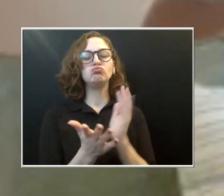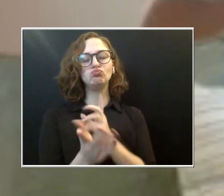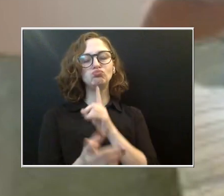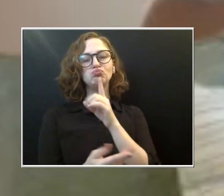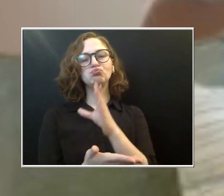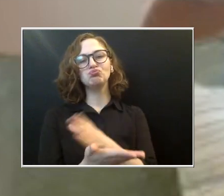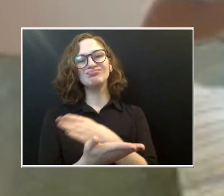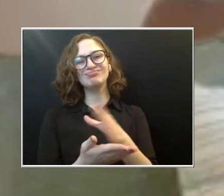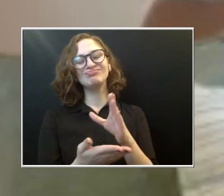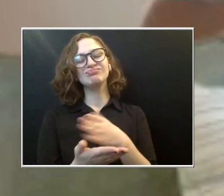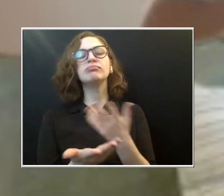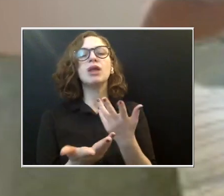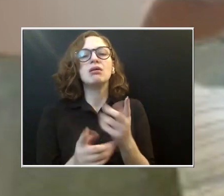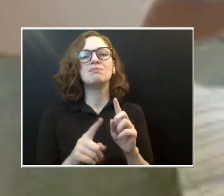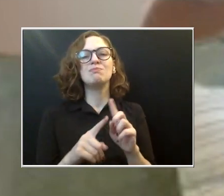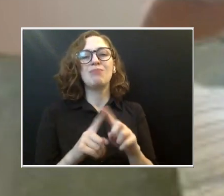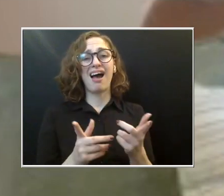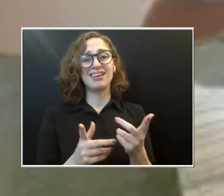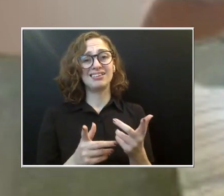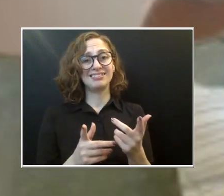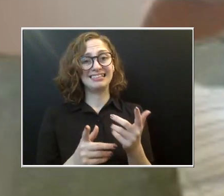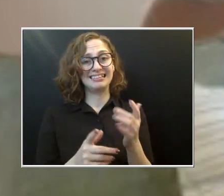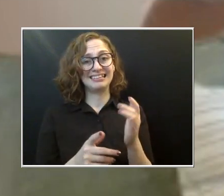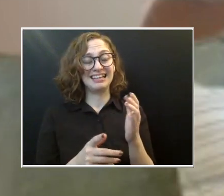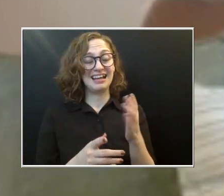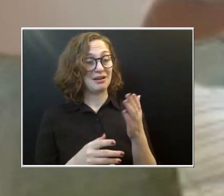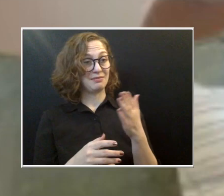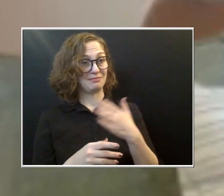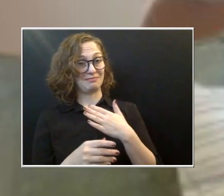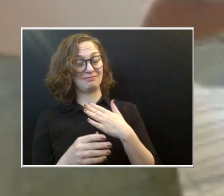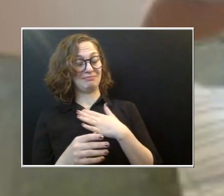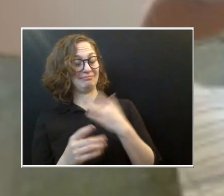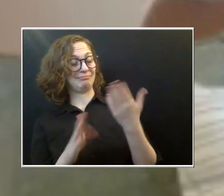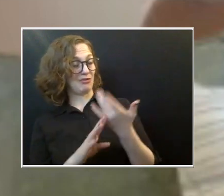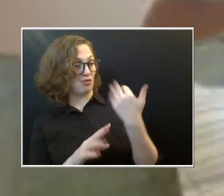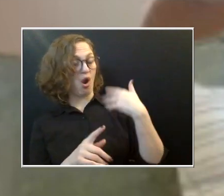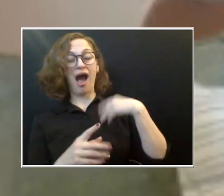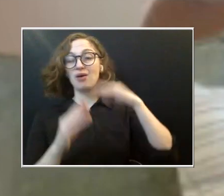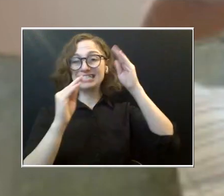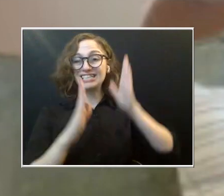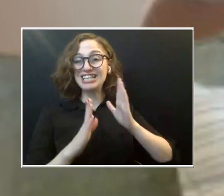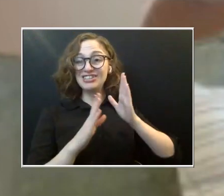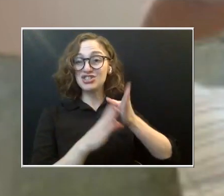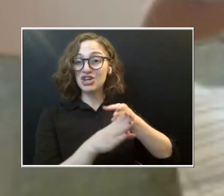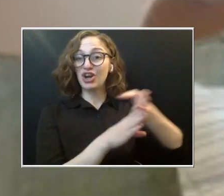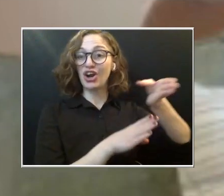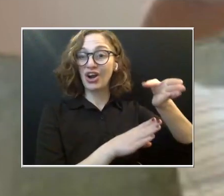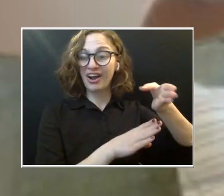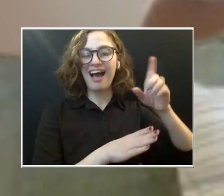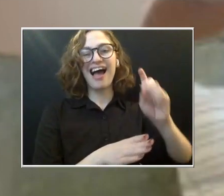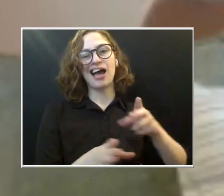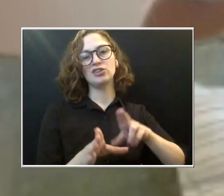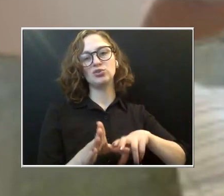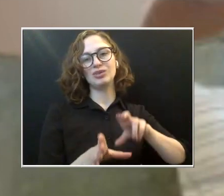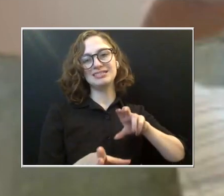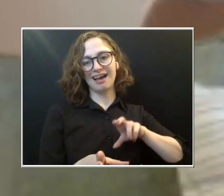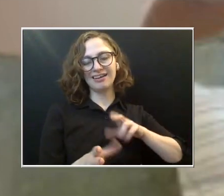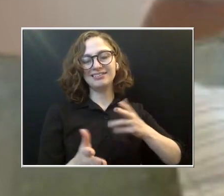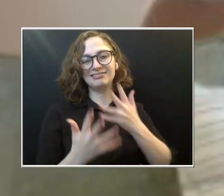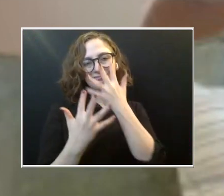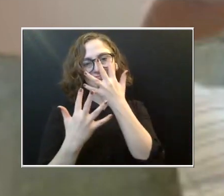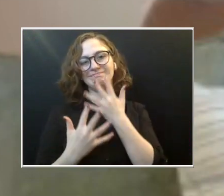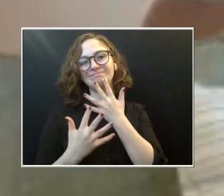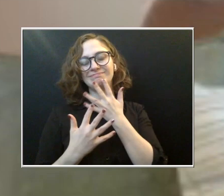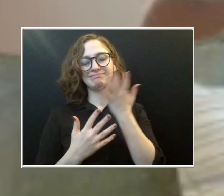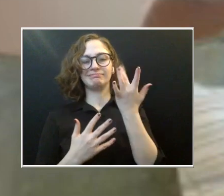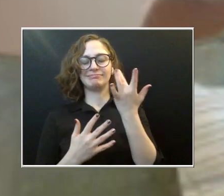has caused a change in career path too. I was a teacher beforehand, and I had to resign from teaching, unfortunately, due to the high levels of